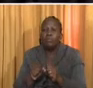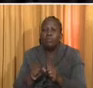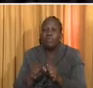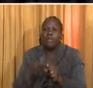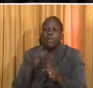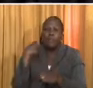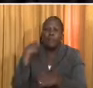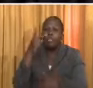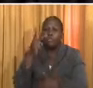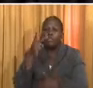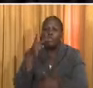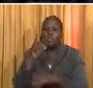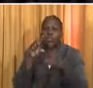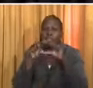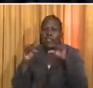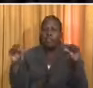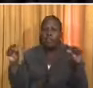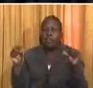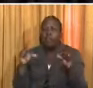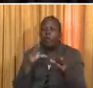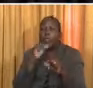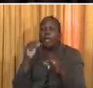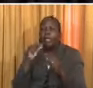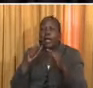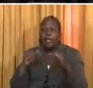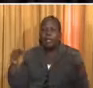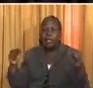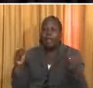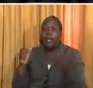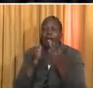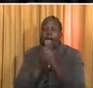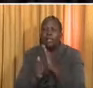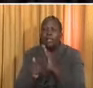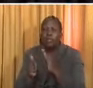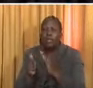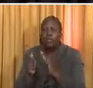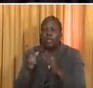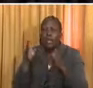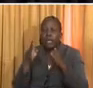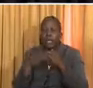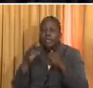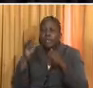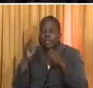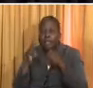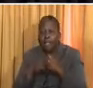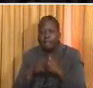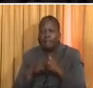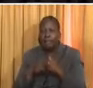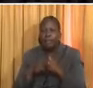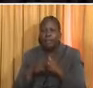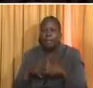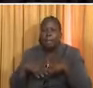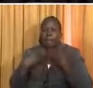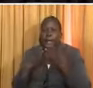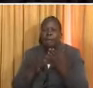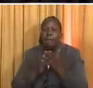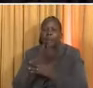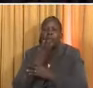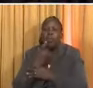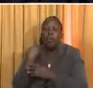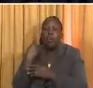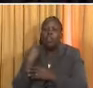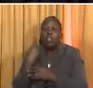second schedule went against Article 89 and all that I've said by providing only for a